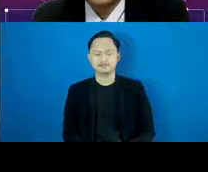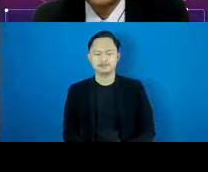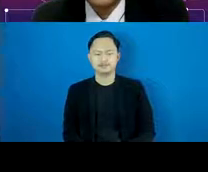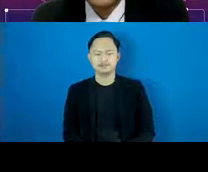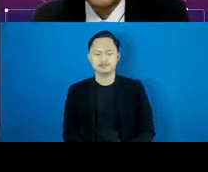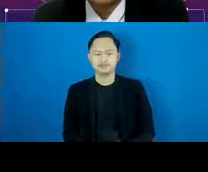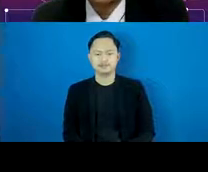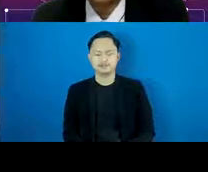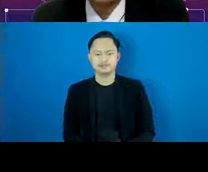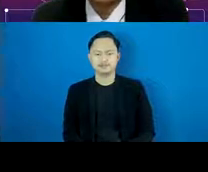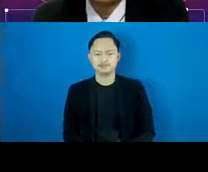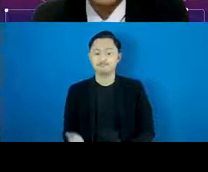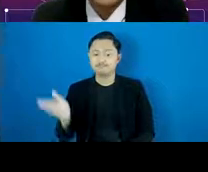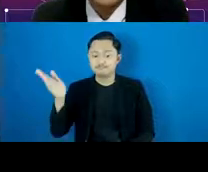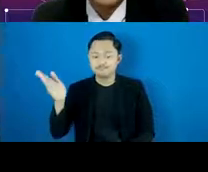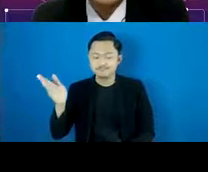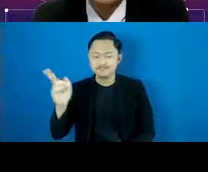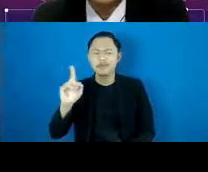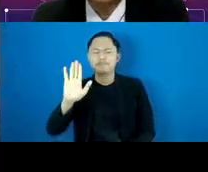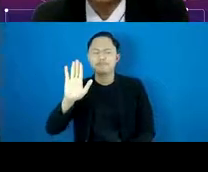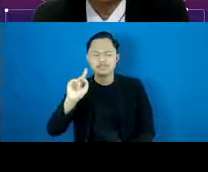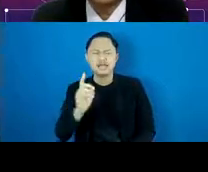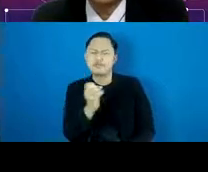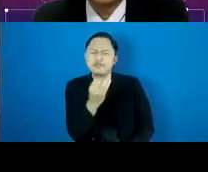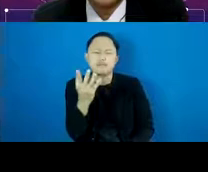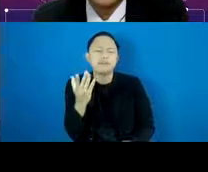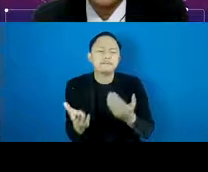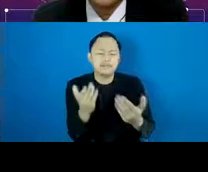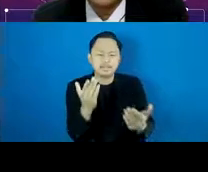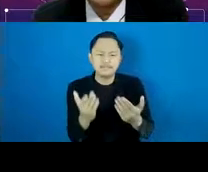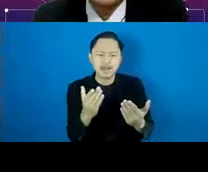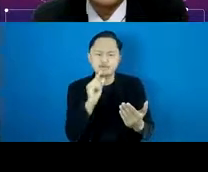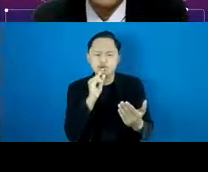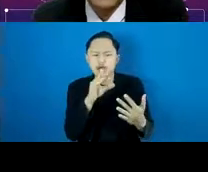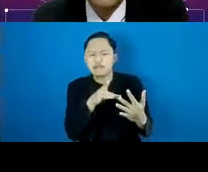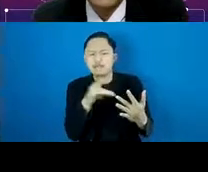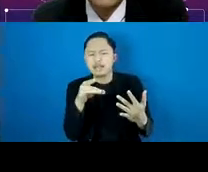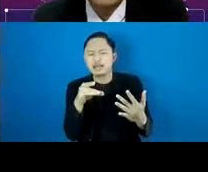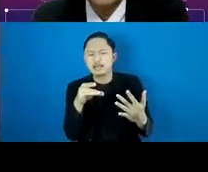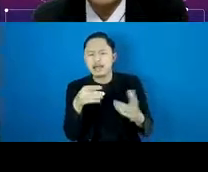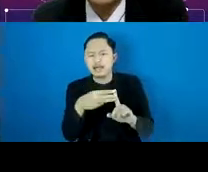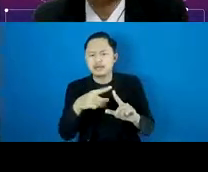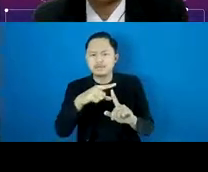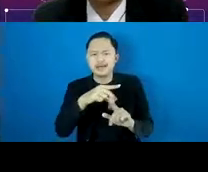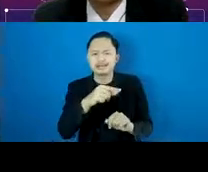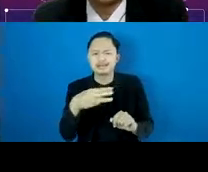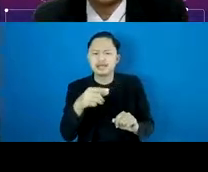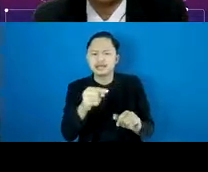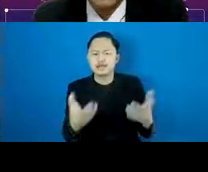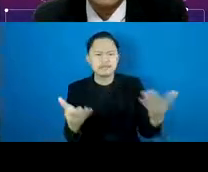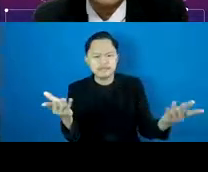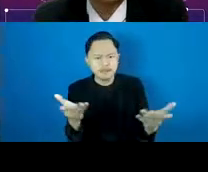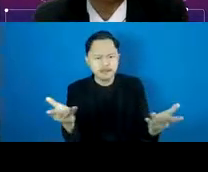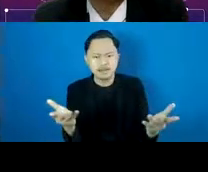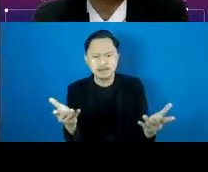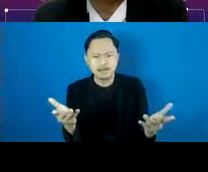So let us go through some of the considerations when we talk about battery electric bus deployment.